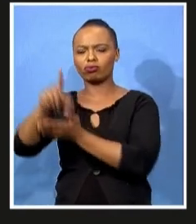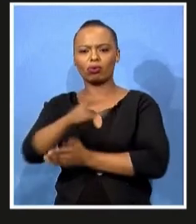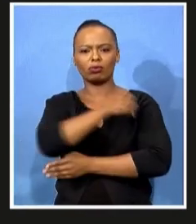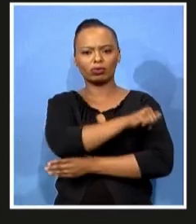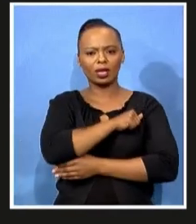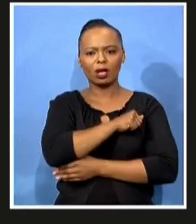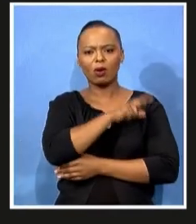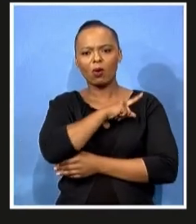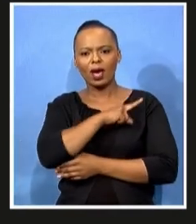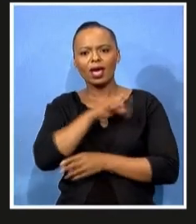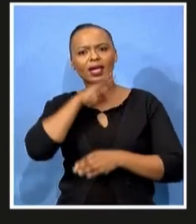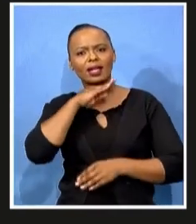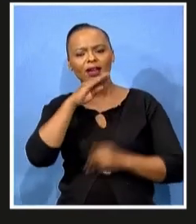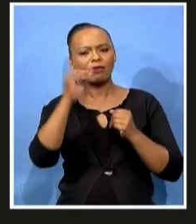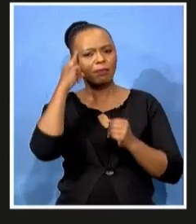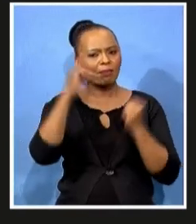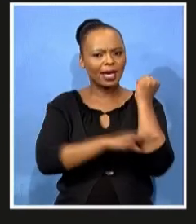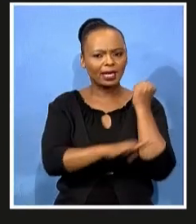oxygen,